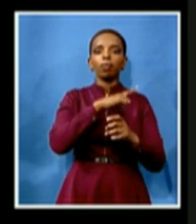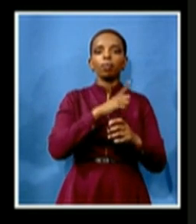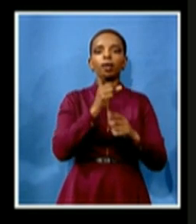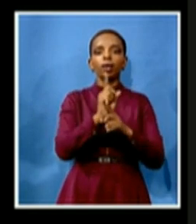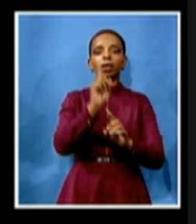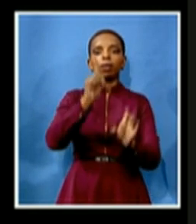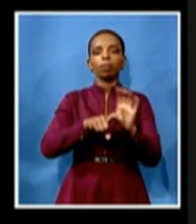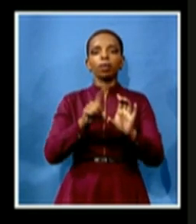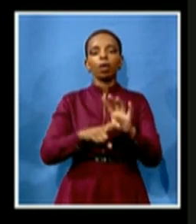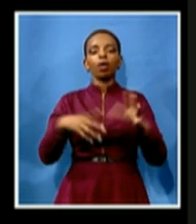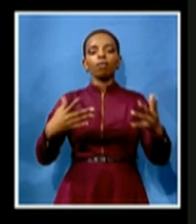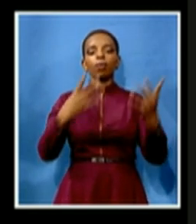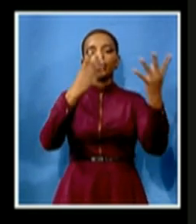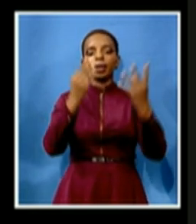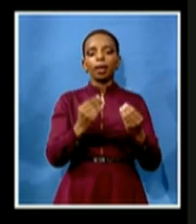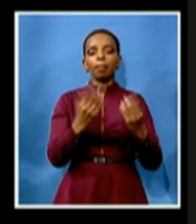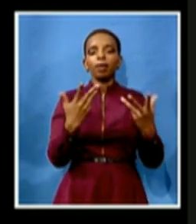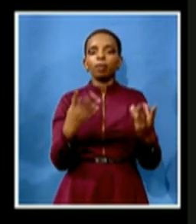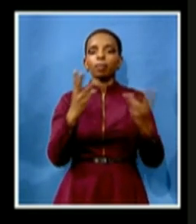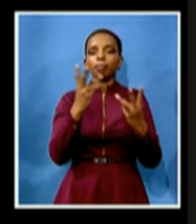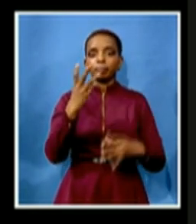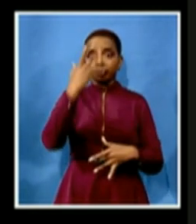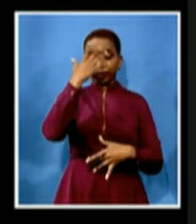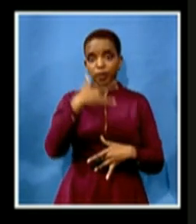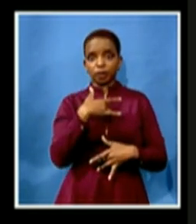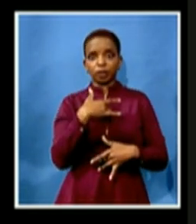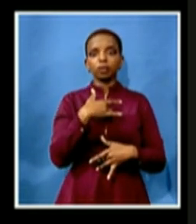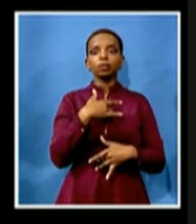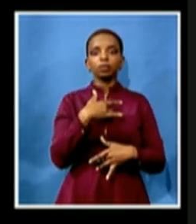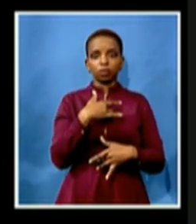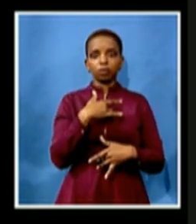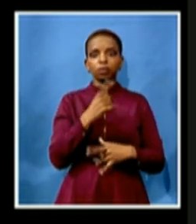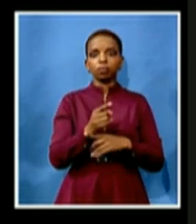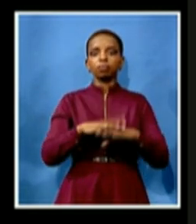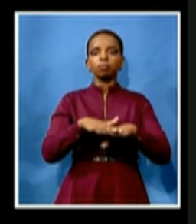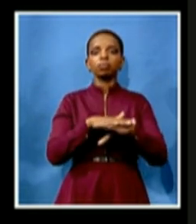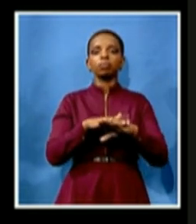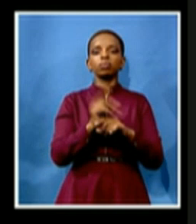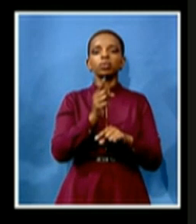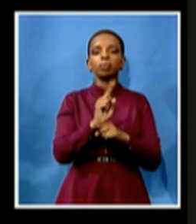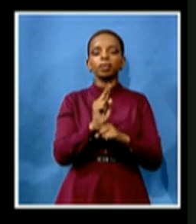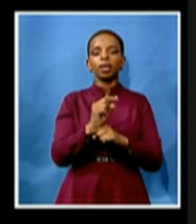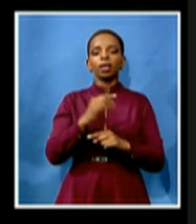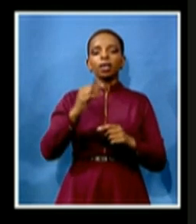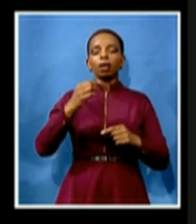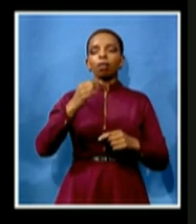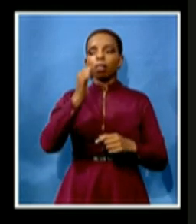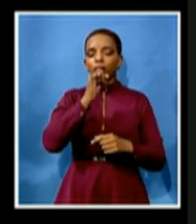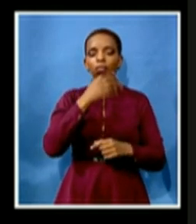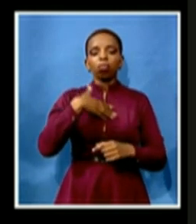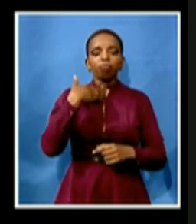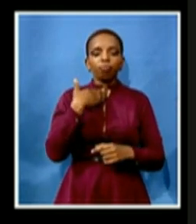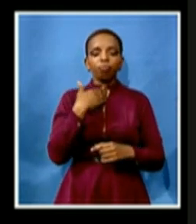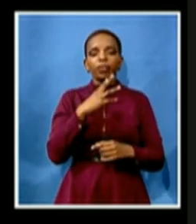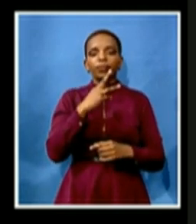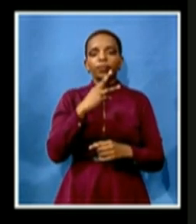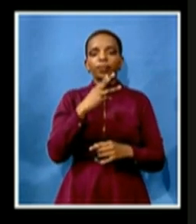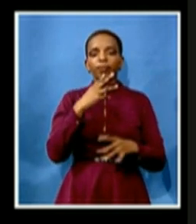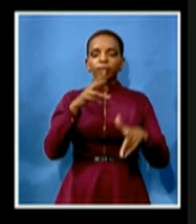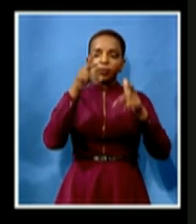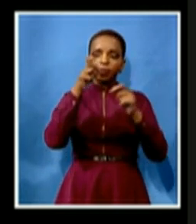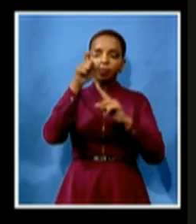are asymptomatic. And then the epidemiologists have to answer the question as to what will be the fraction of those that